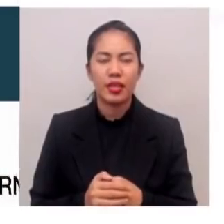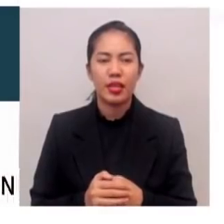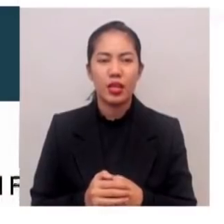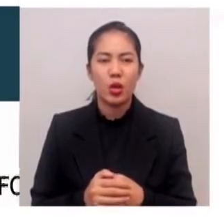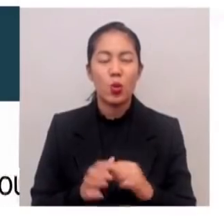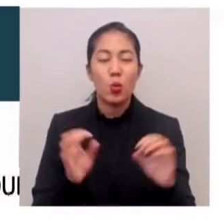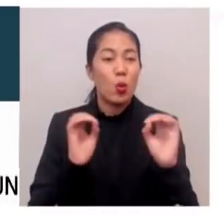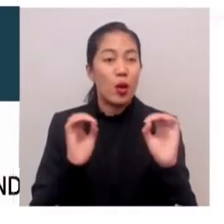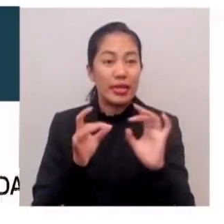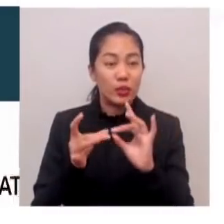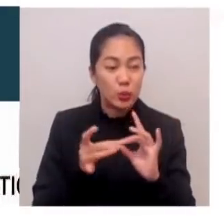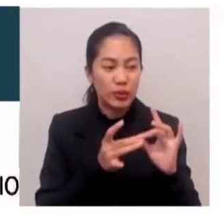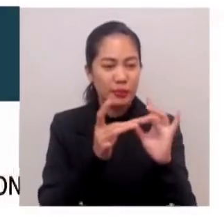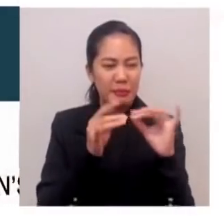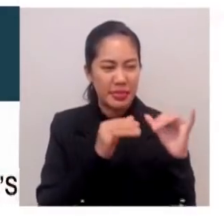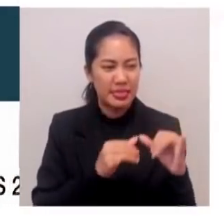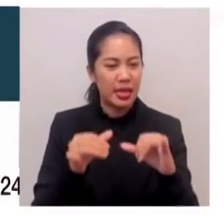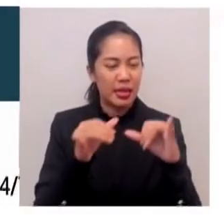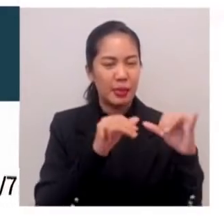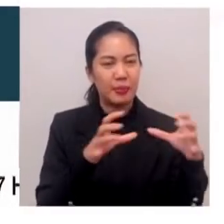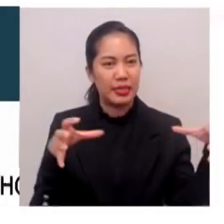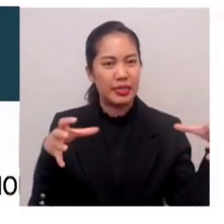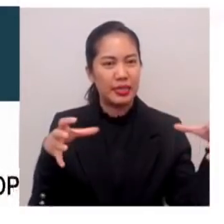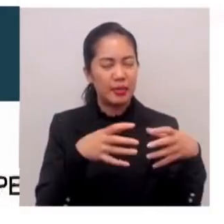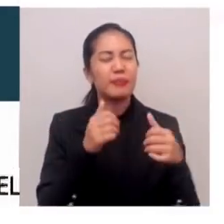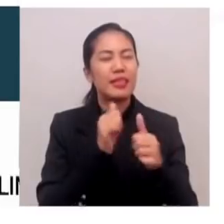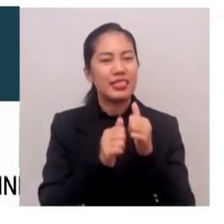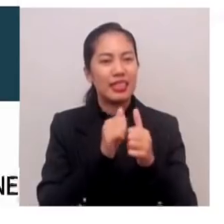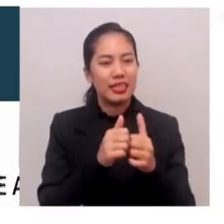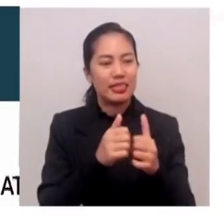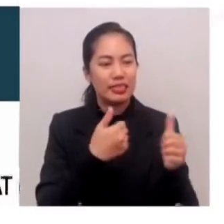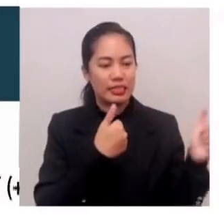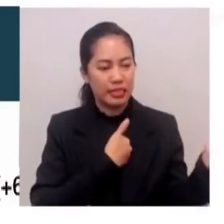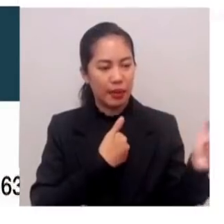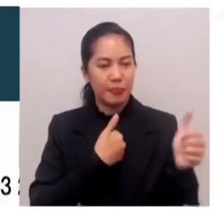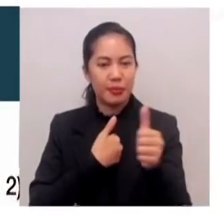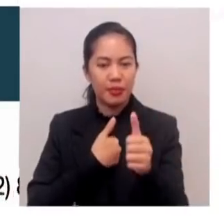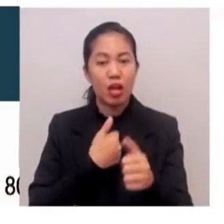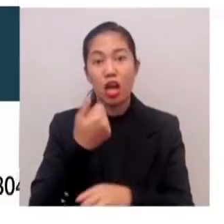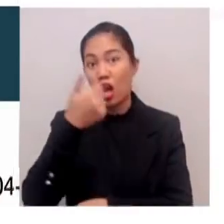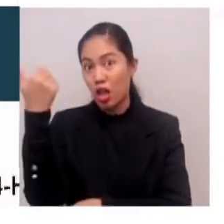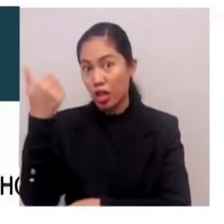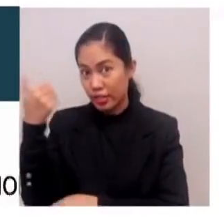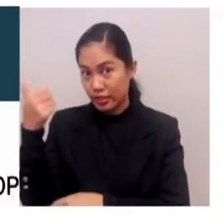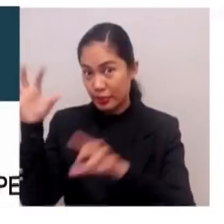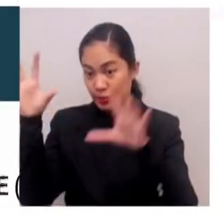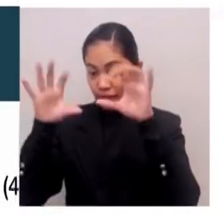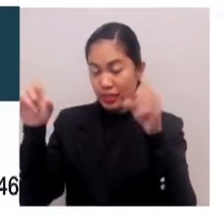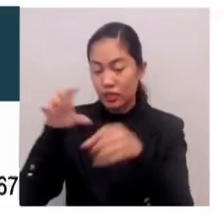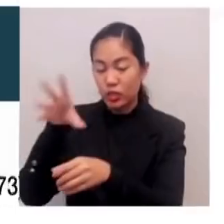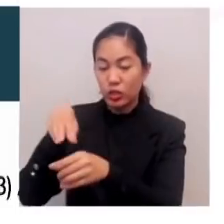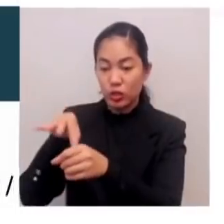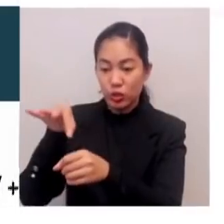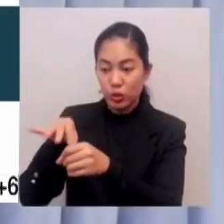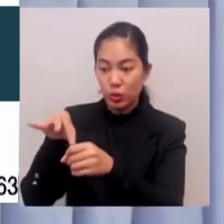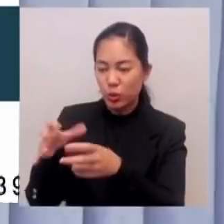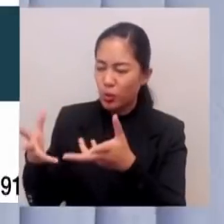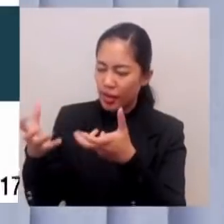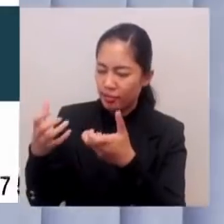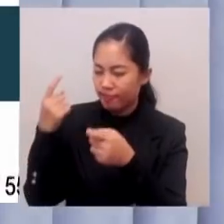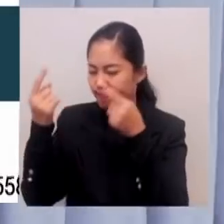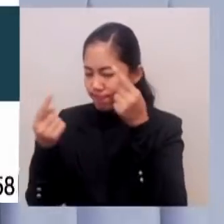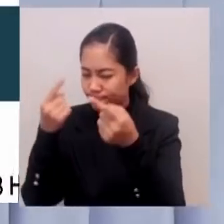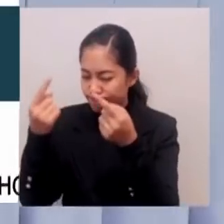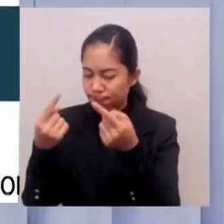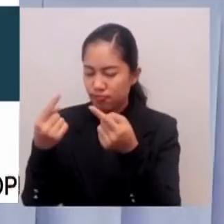like themselves called, no? The other candidates, of course, would like to consolidate precisely because they want to increase